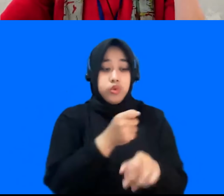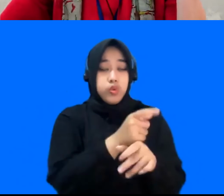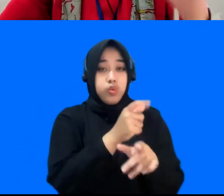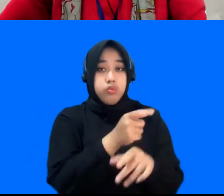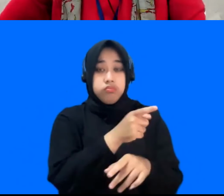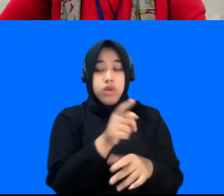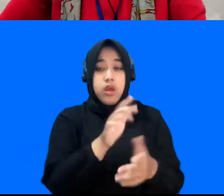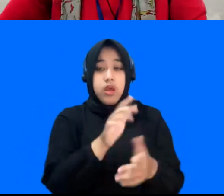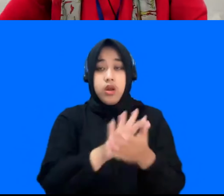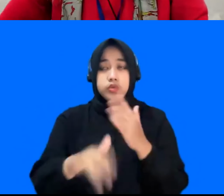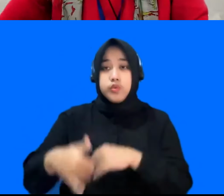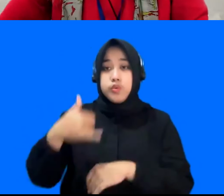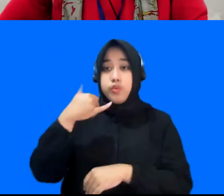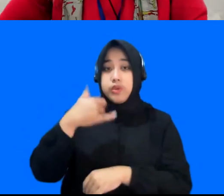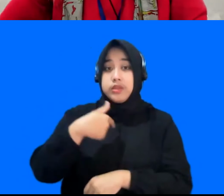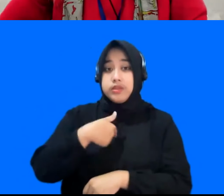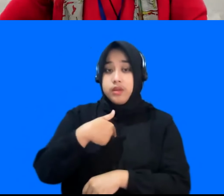in.